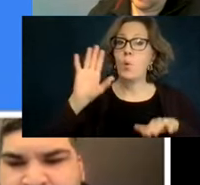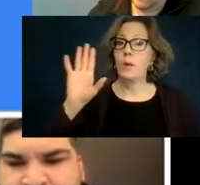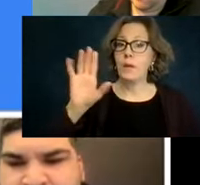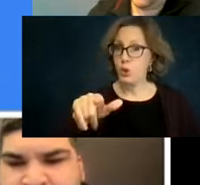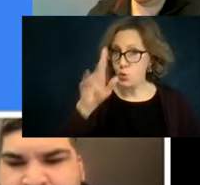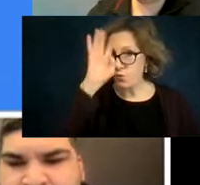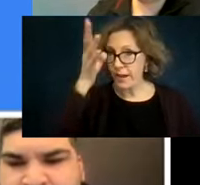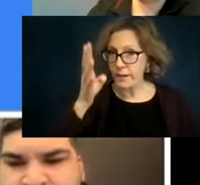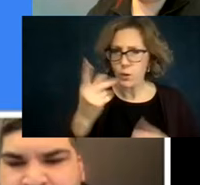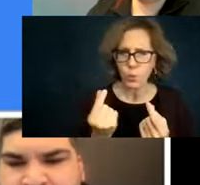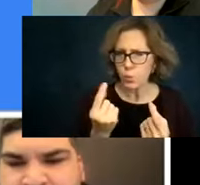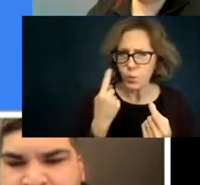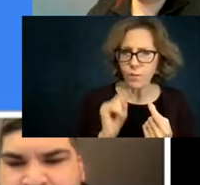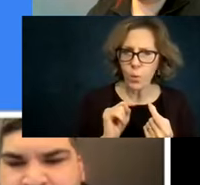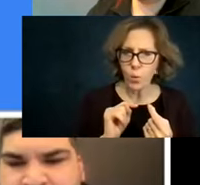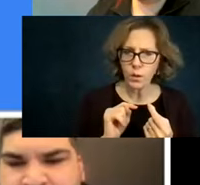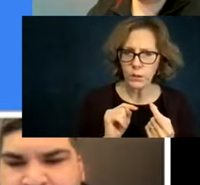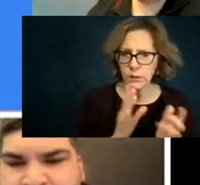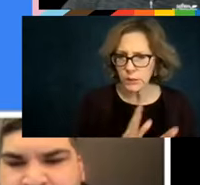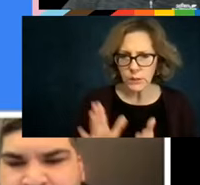you did to do all that?